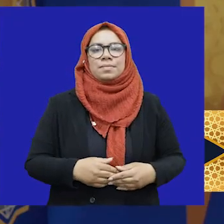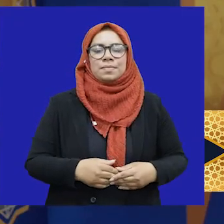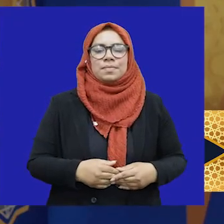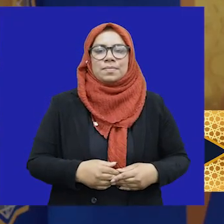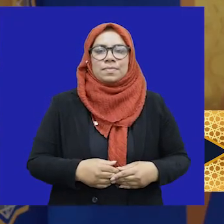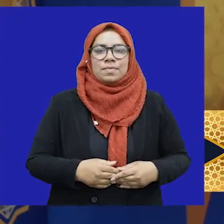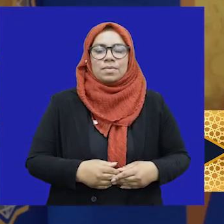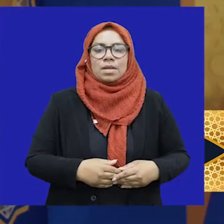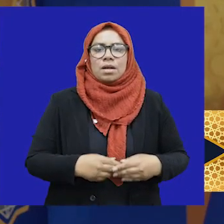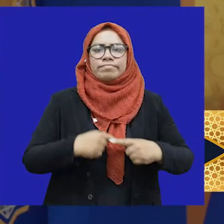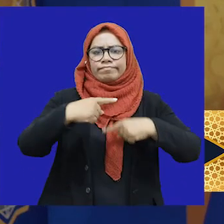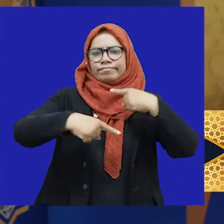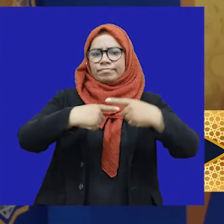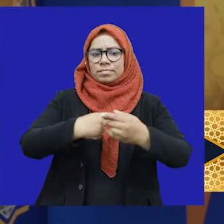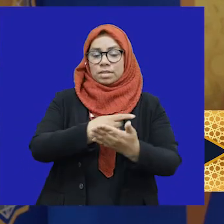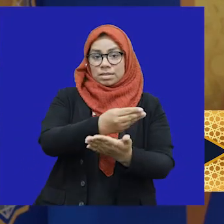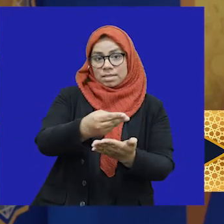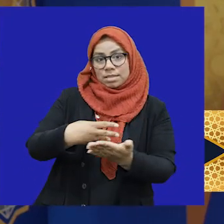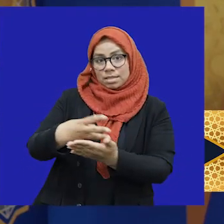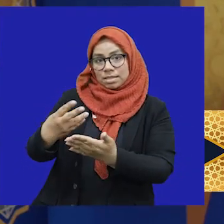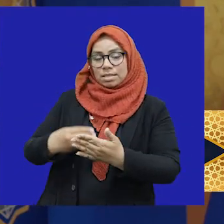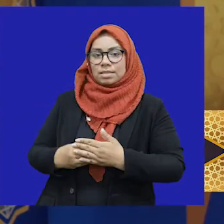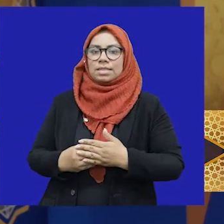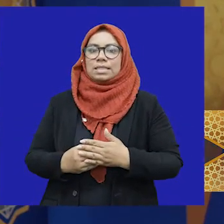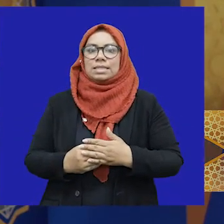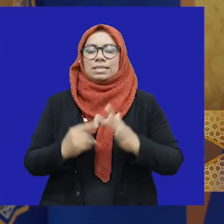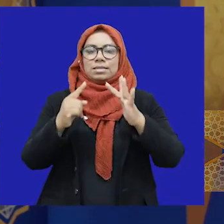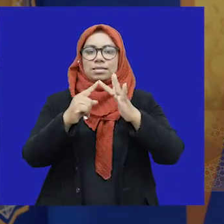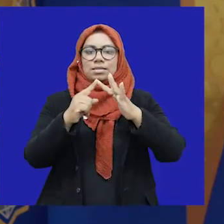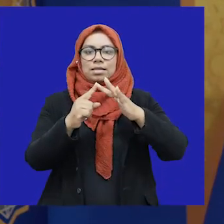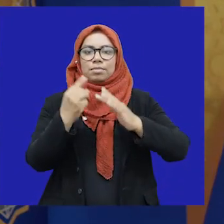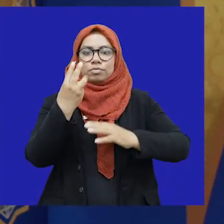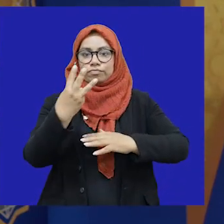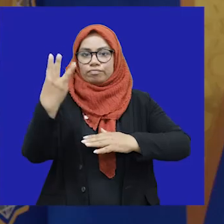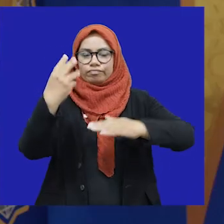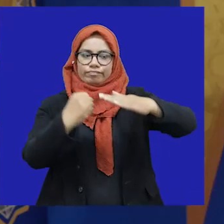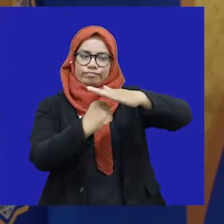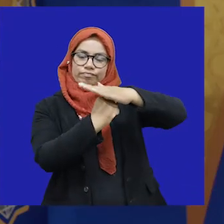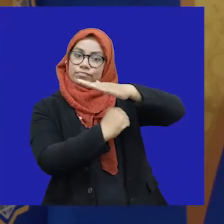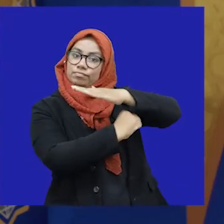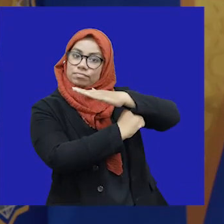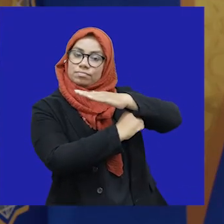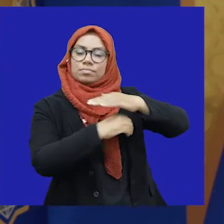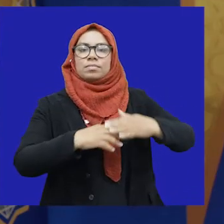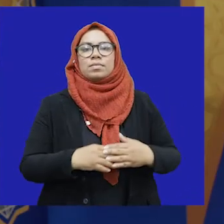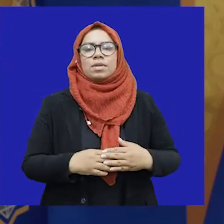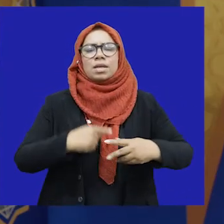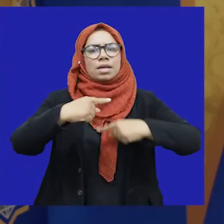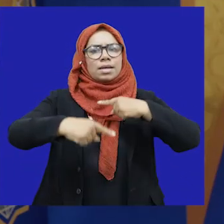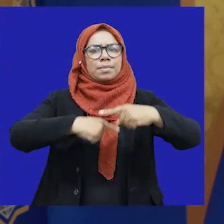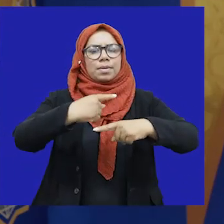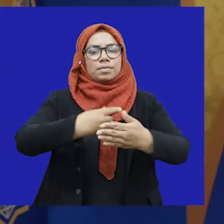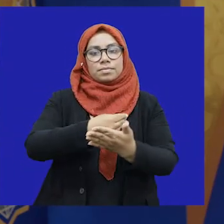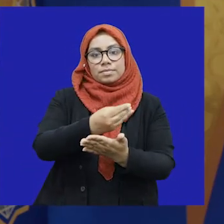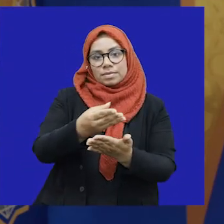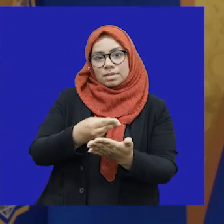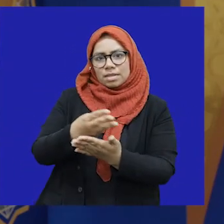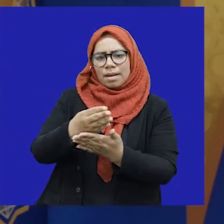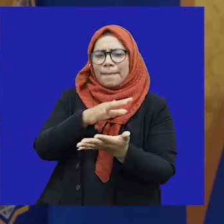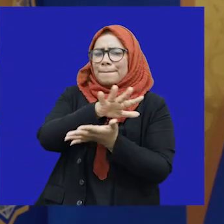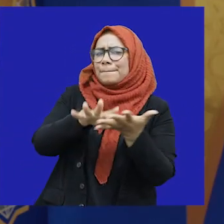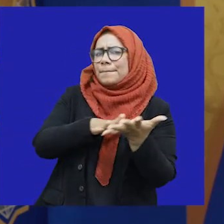Assalamu alaikum wa rahmatullahi wa barakatuh. Welcome my dear brothers and sisters to the second episode of the zakat topic in the Risaalath